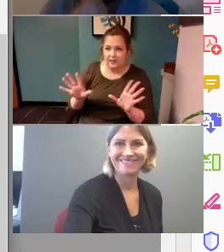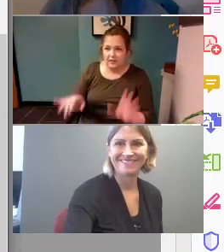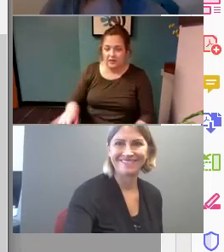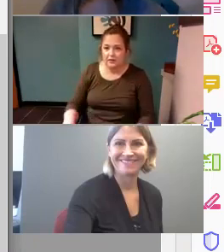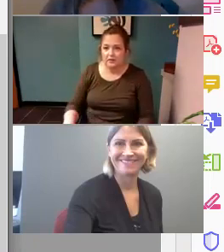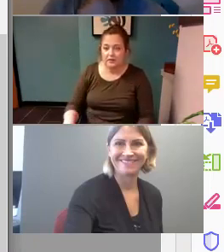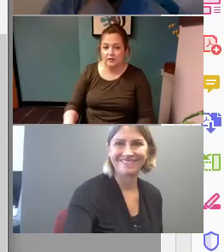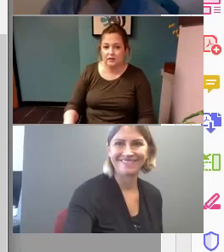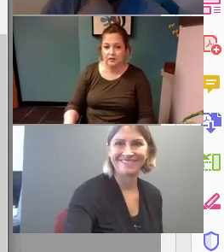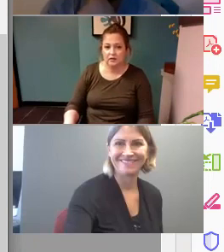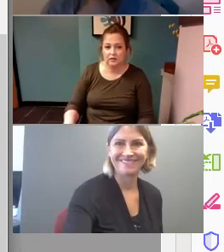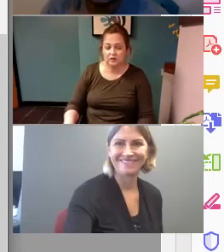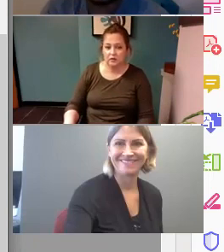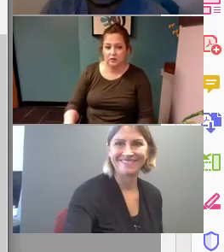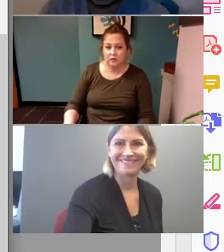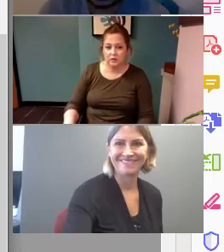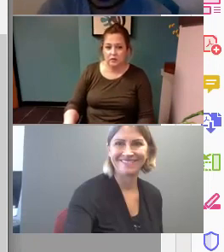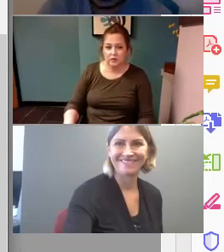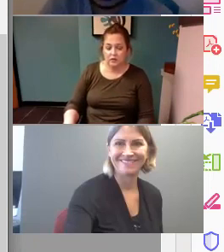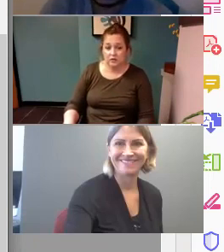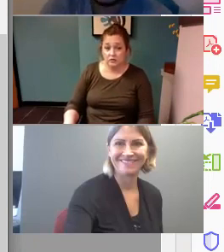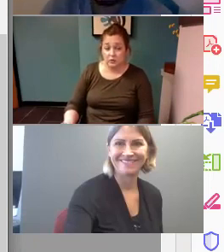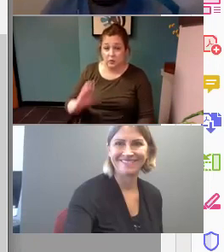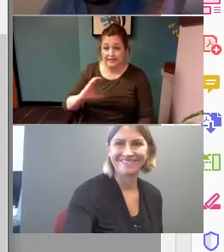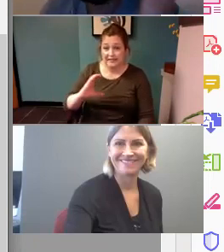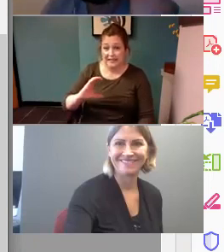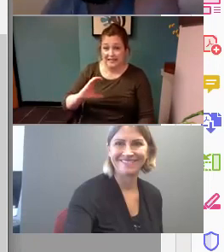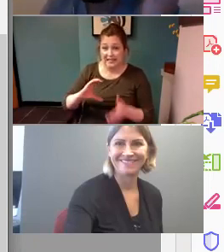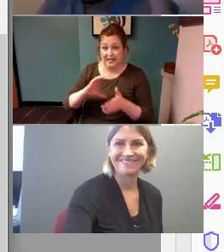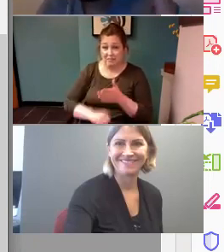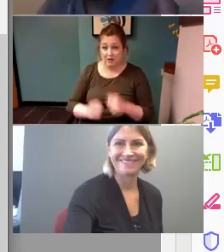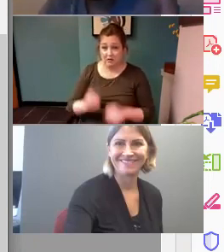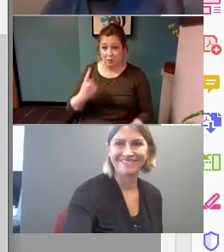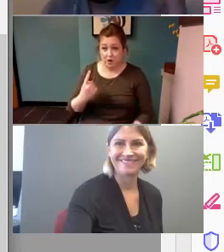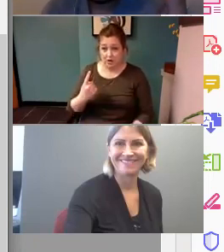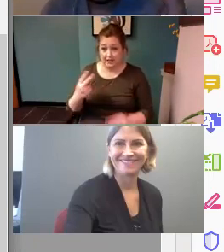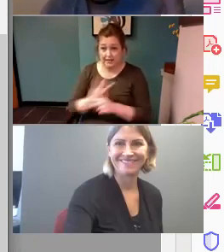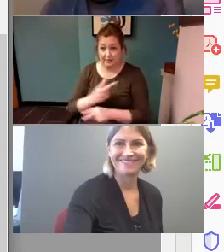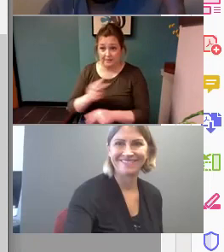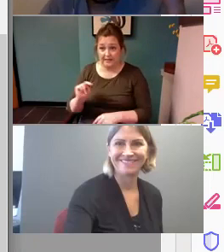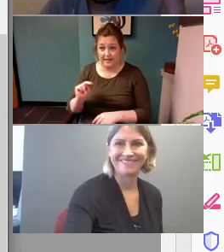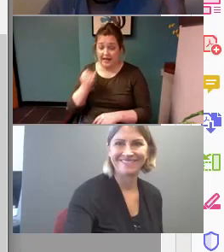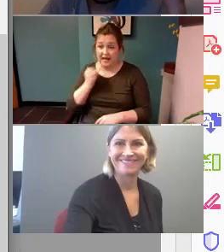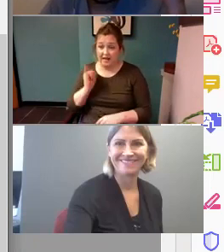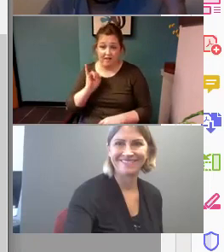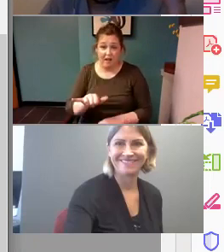So let's say that c minus 1 times n is a negative number, right?